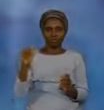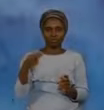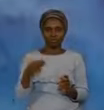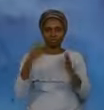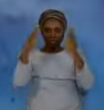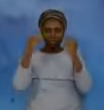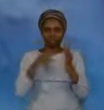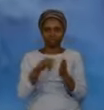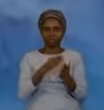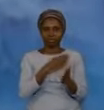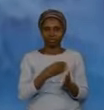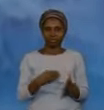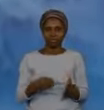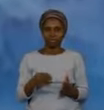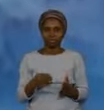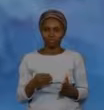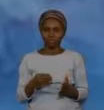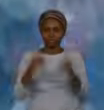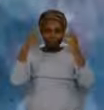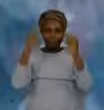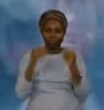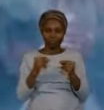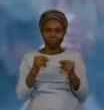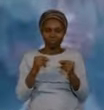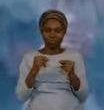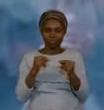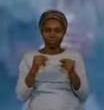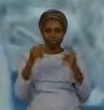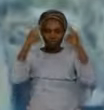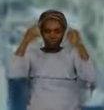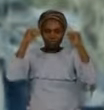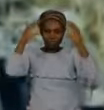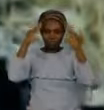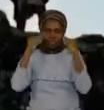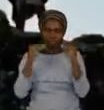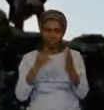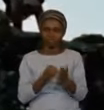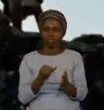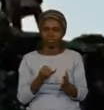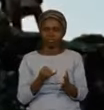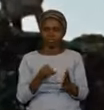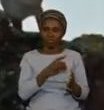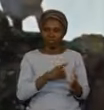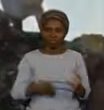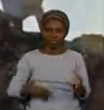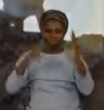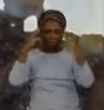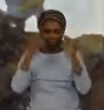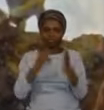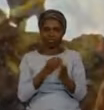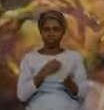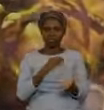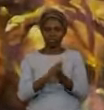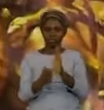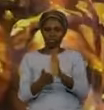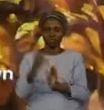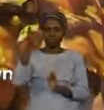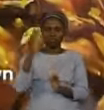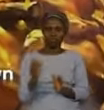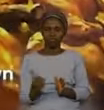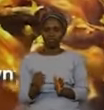Moses experienced it, and he went from hiding to leading. David experienced it and became God's beloved.